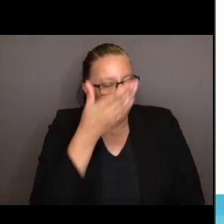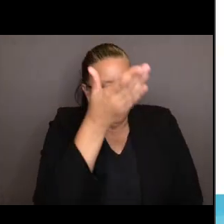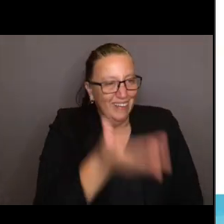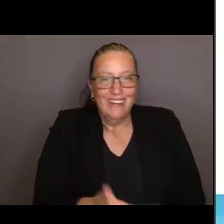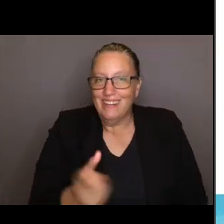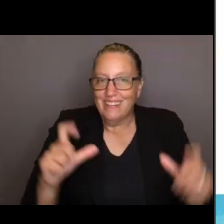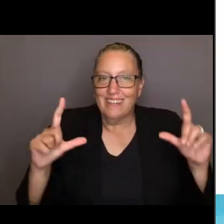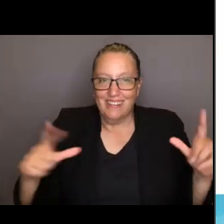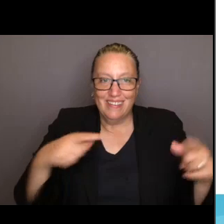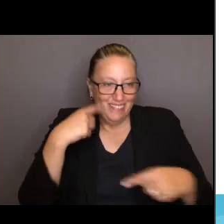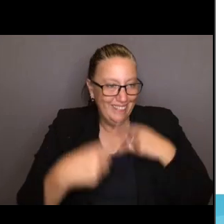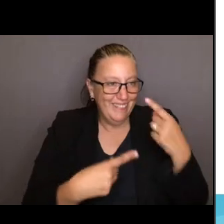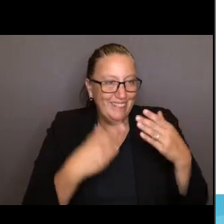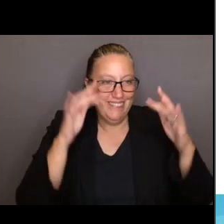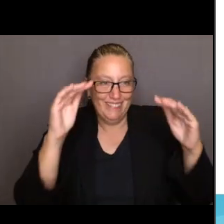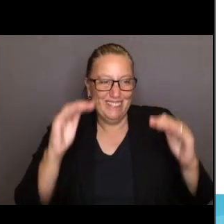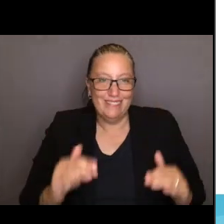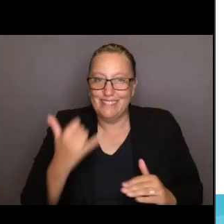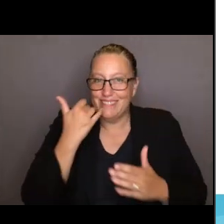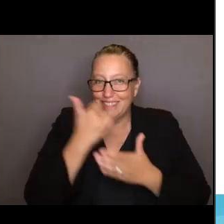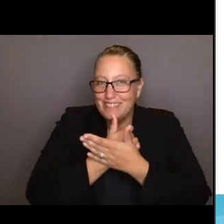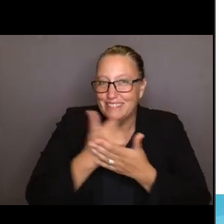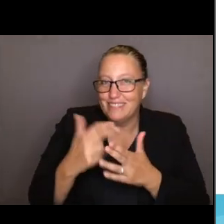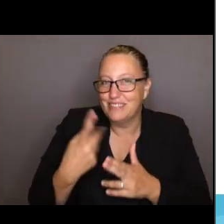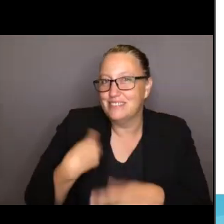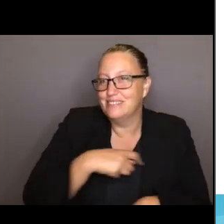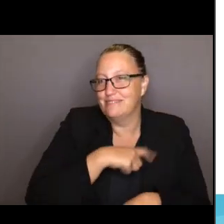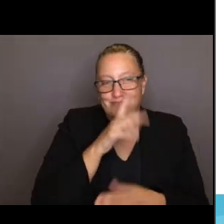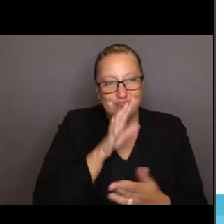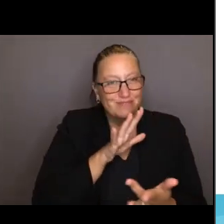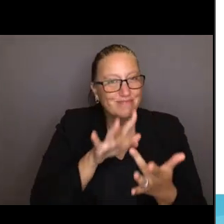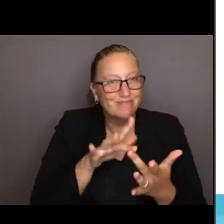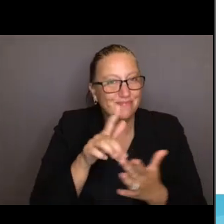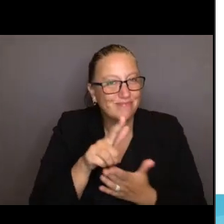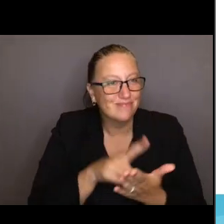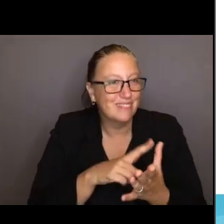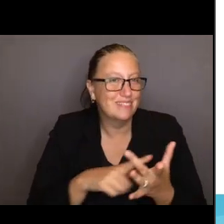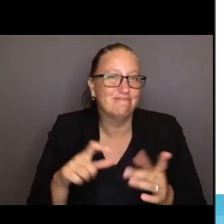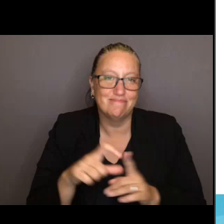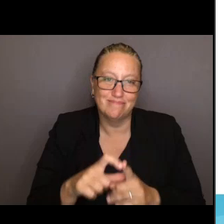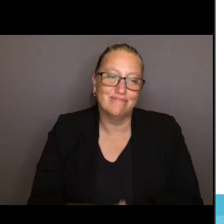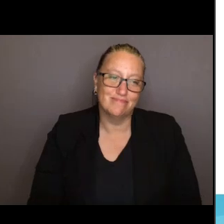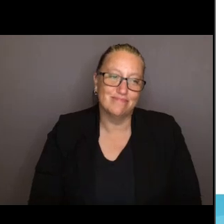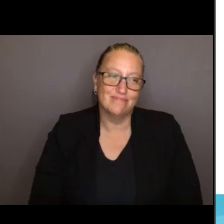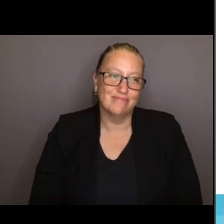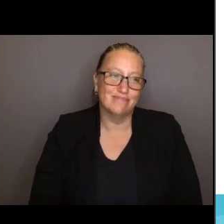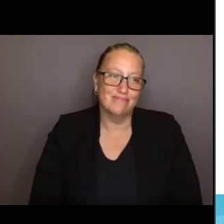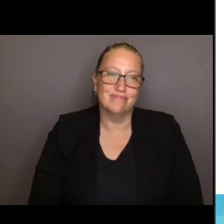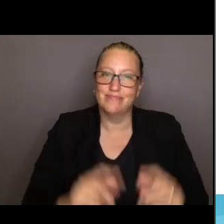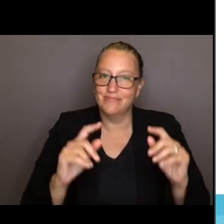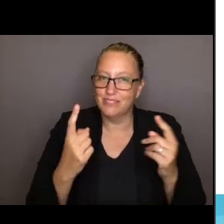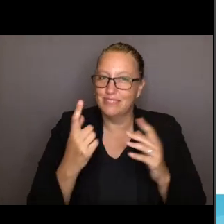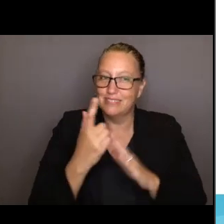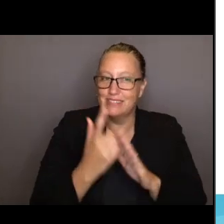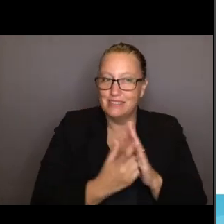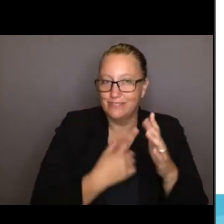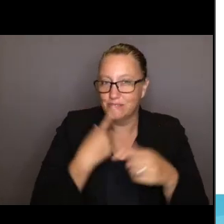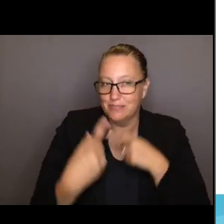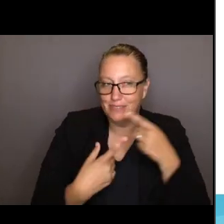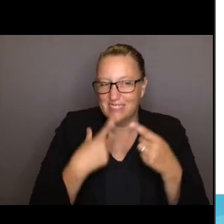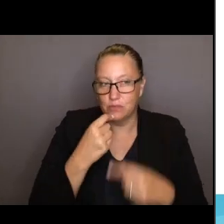our key phone numbers to get in touch with legal aid. So the first one, our legal information line, is the 1300